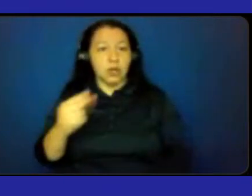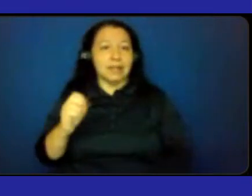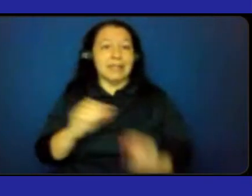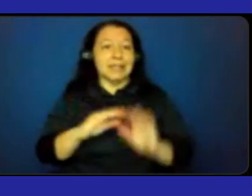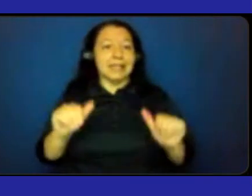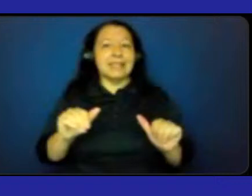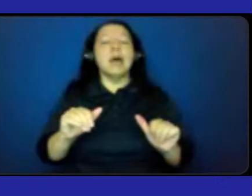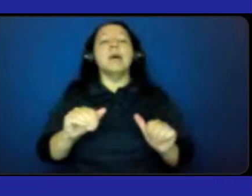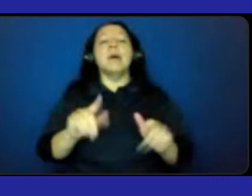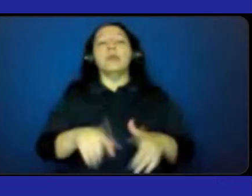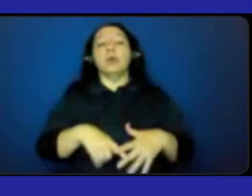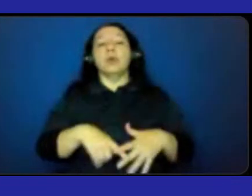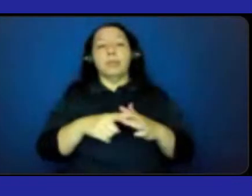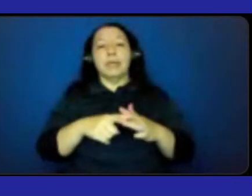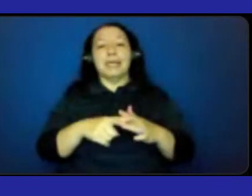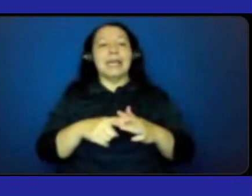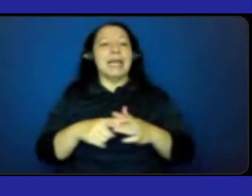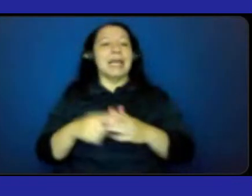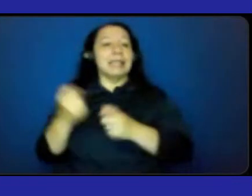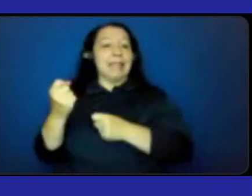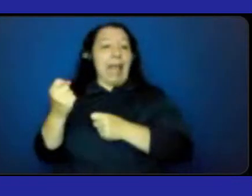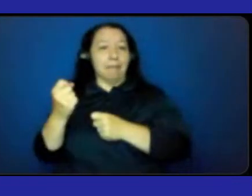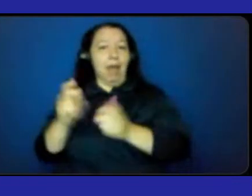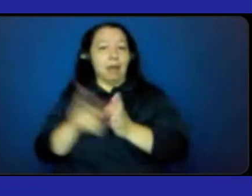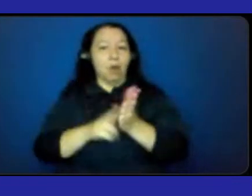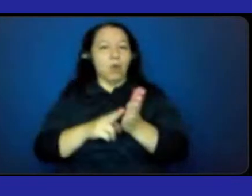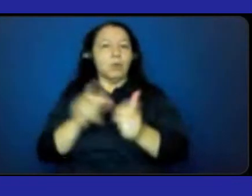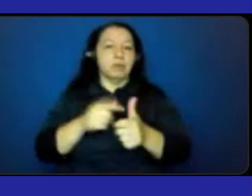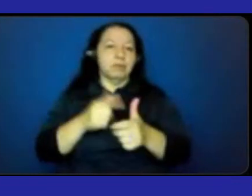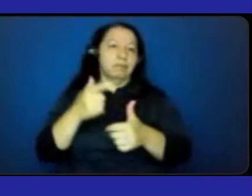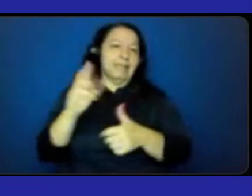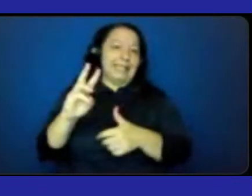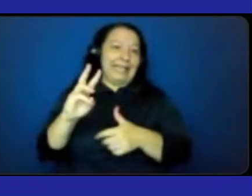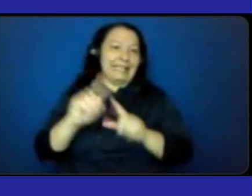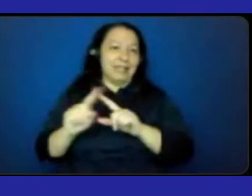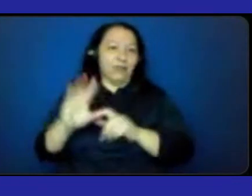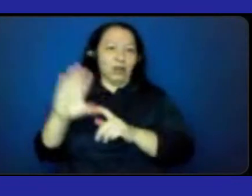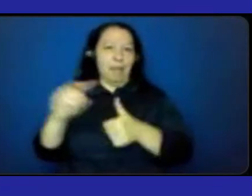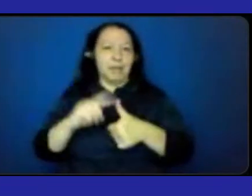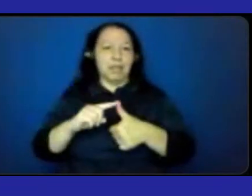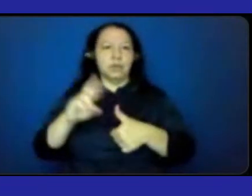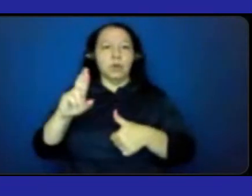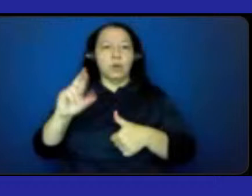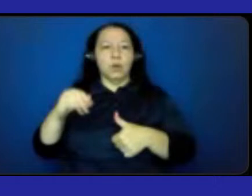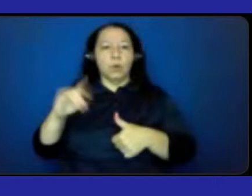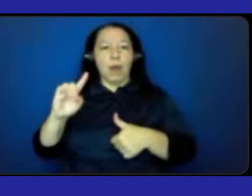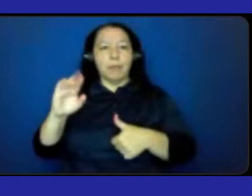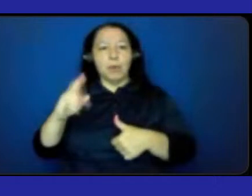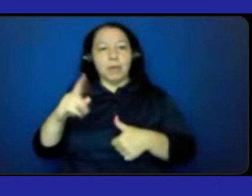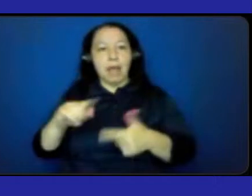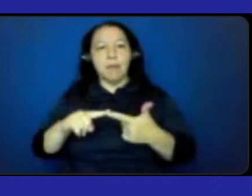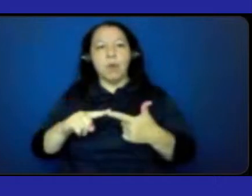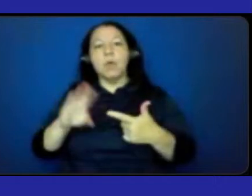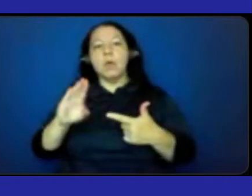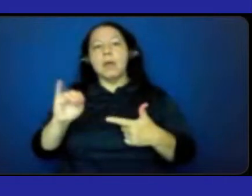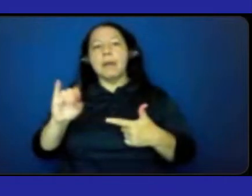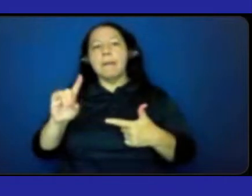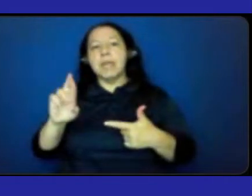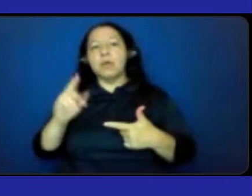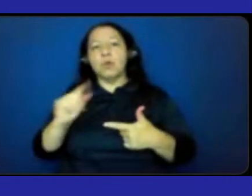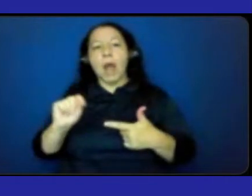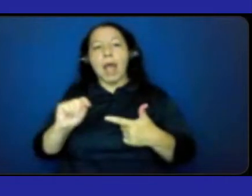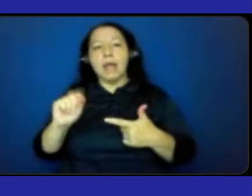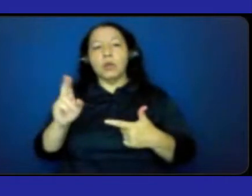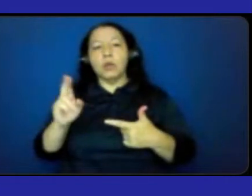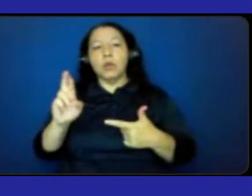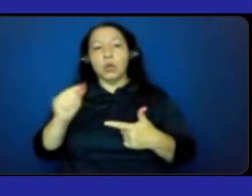contracts with the following 6 firms: Rapid Reliable Testing, Inc., aka DocGo, MedRite Urgent Care, Centena Health,